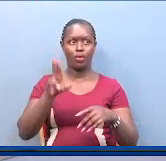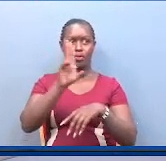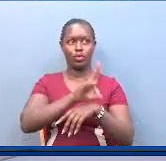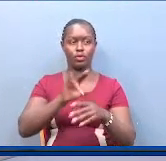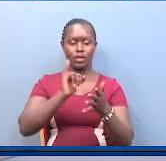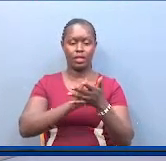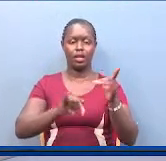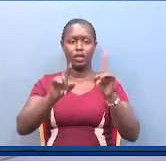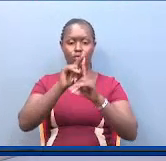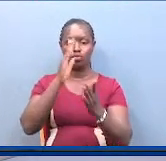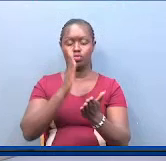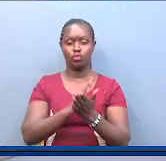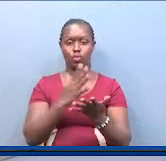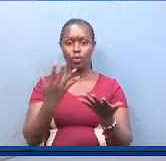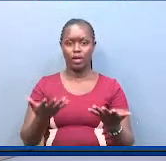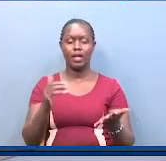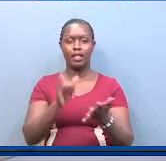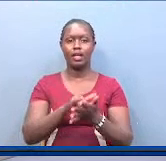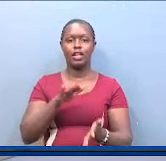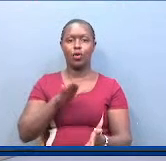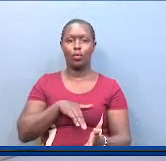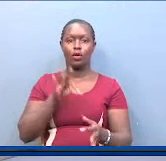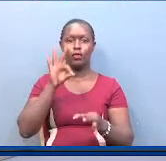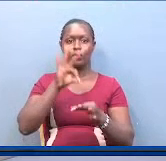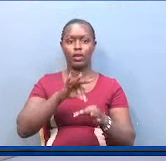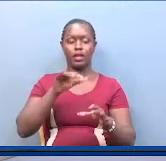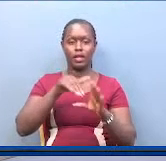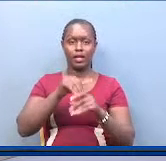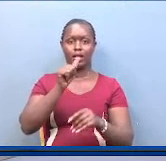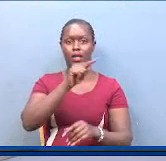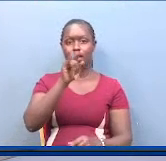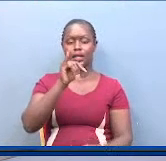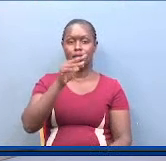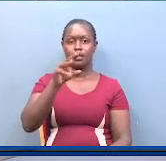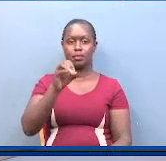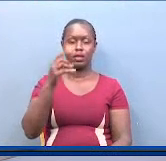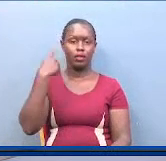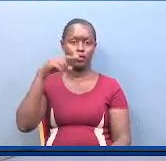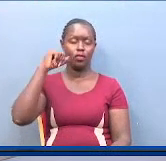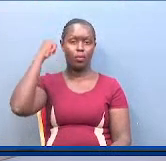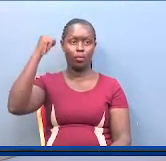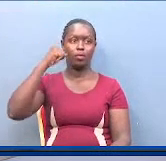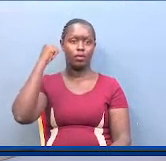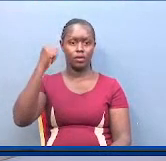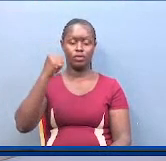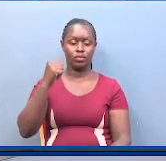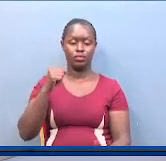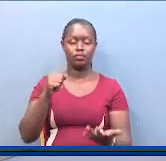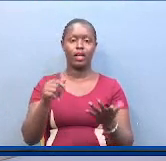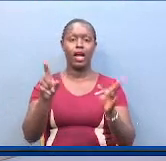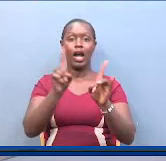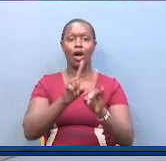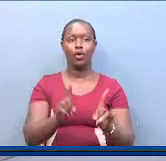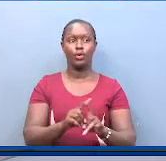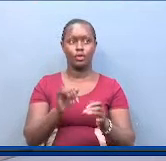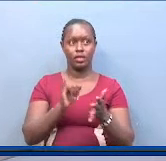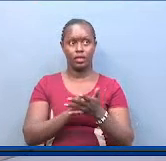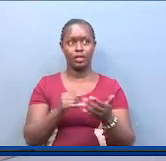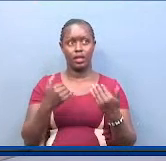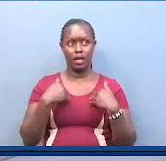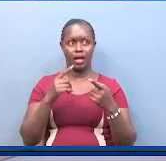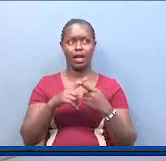the truth of the fact is that the woman vote in Azimio is for political expediency. And